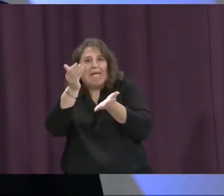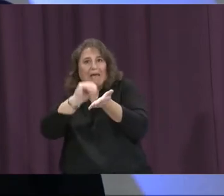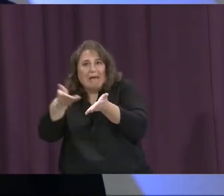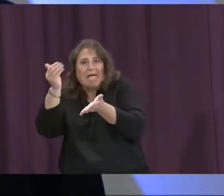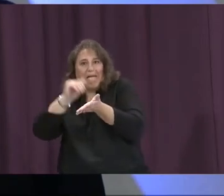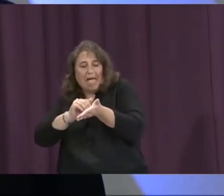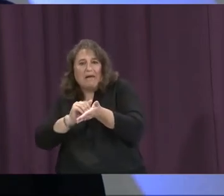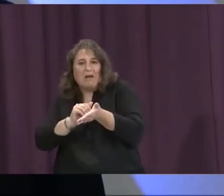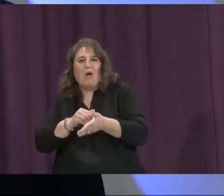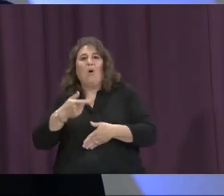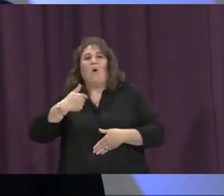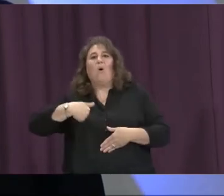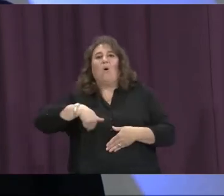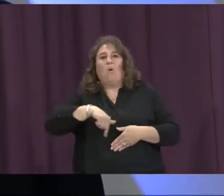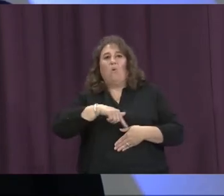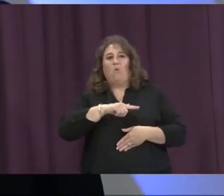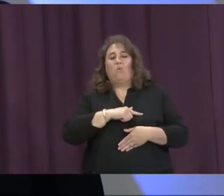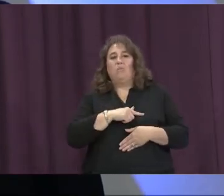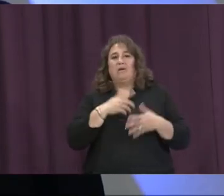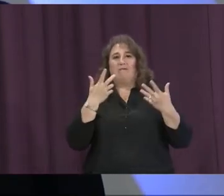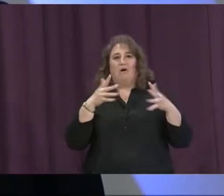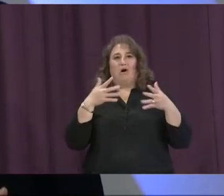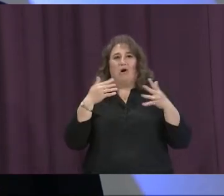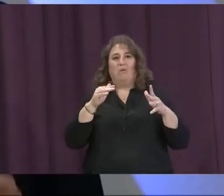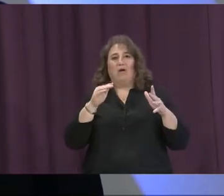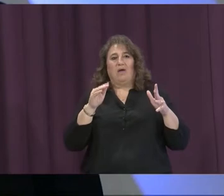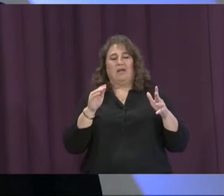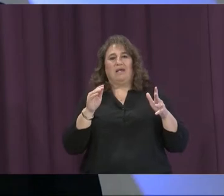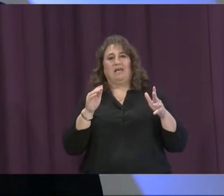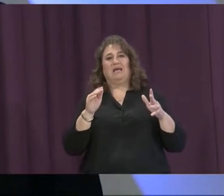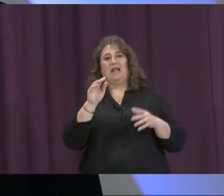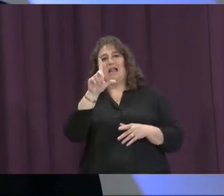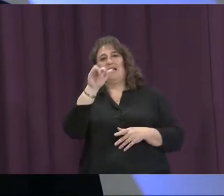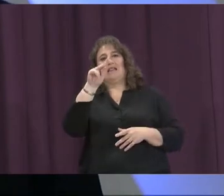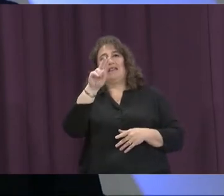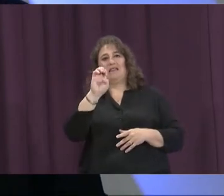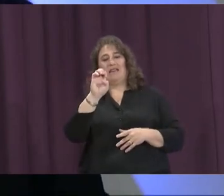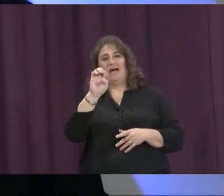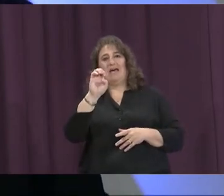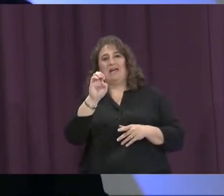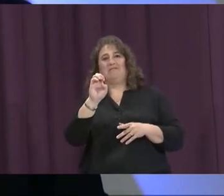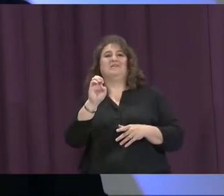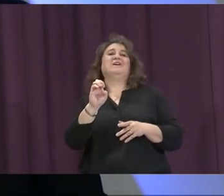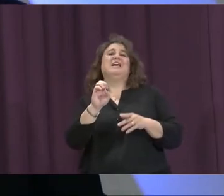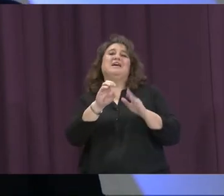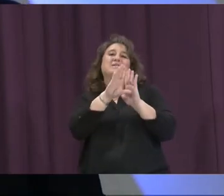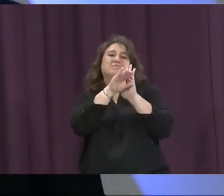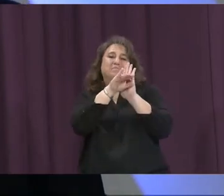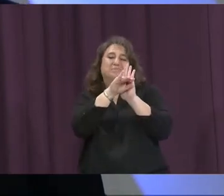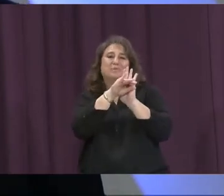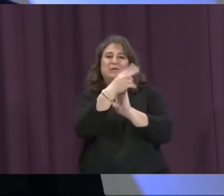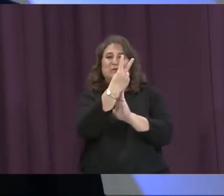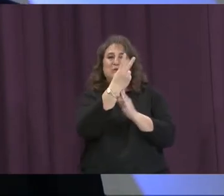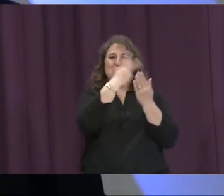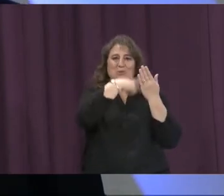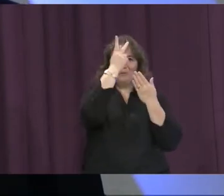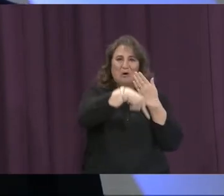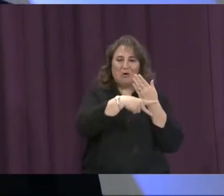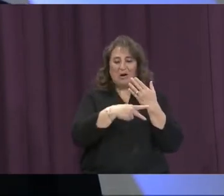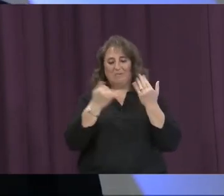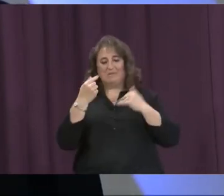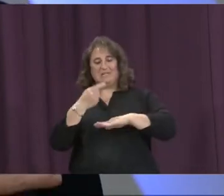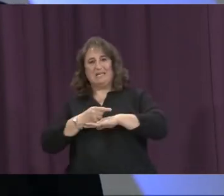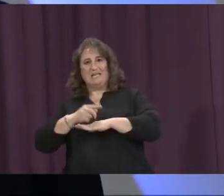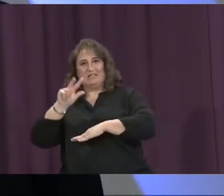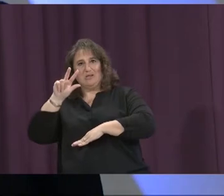So, we have already, uh, live taped our first two shows and now we're completing our third. But the wonderful thing is